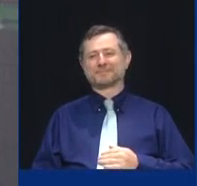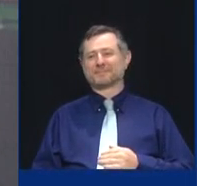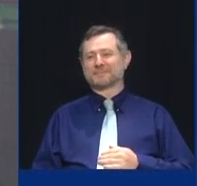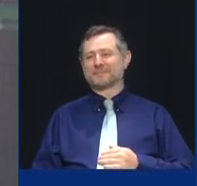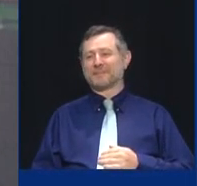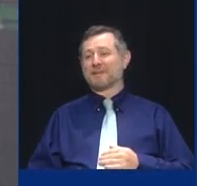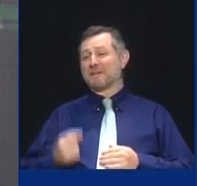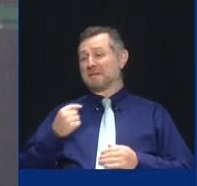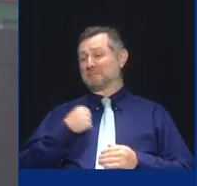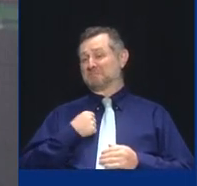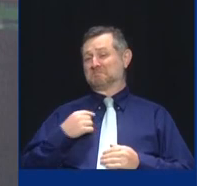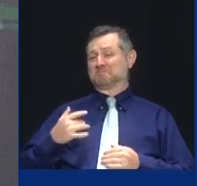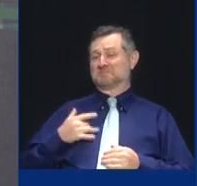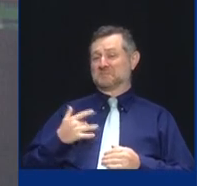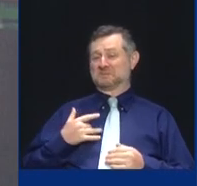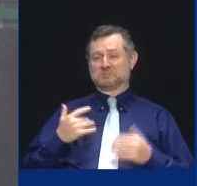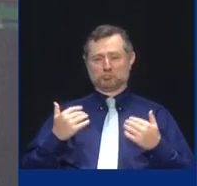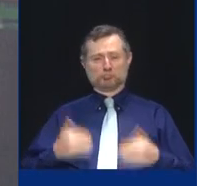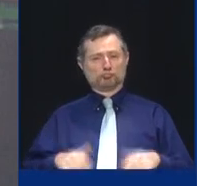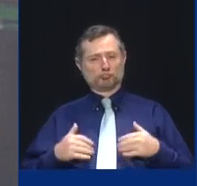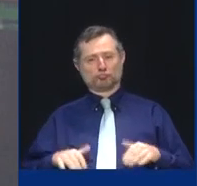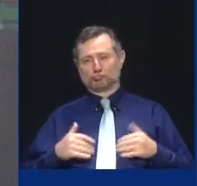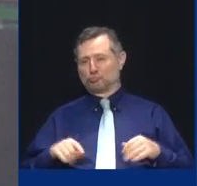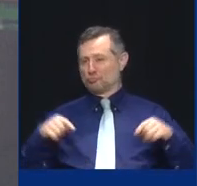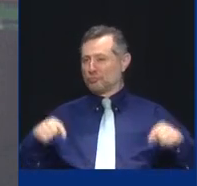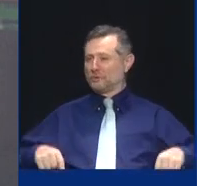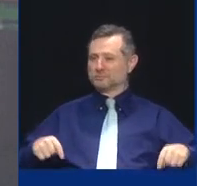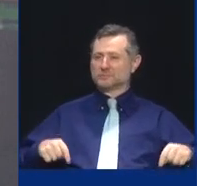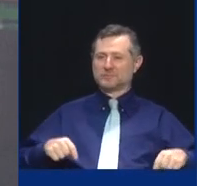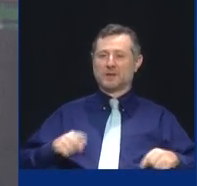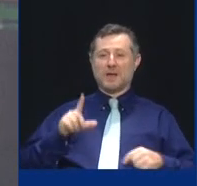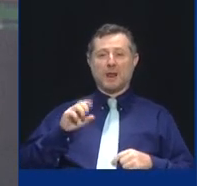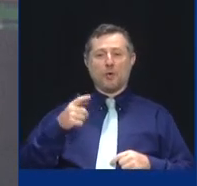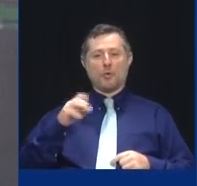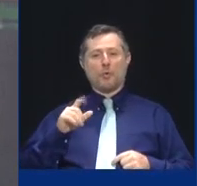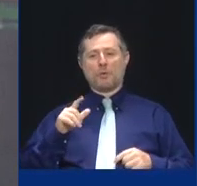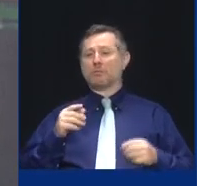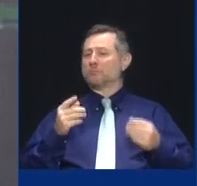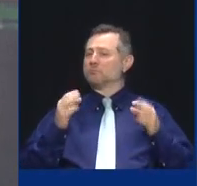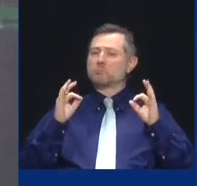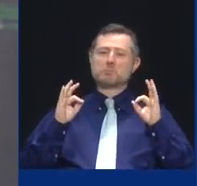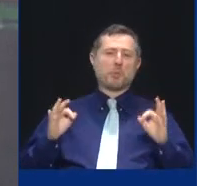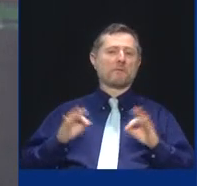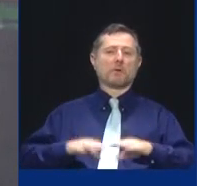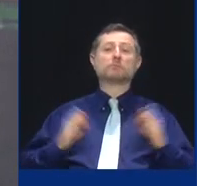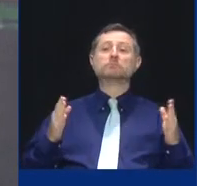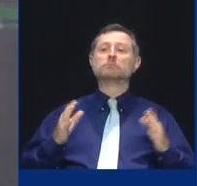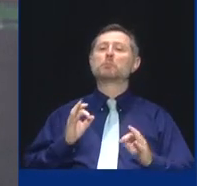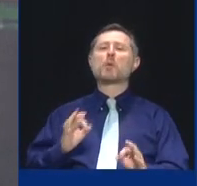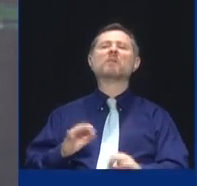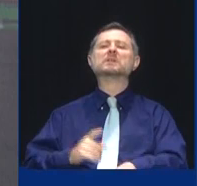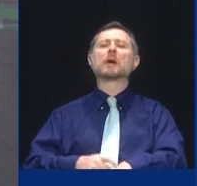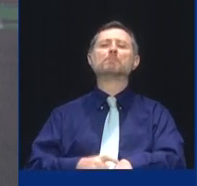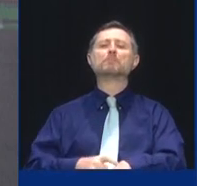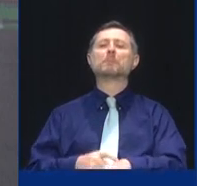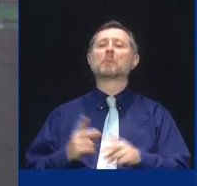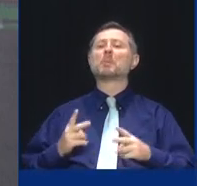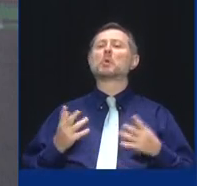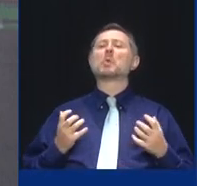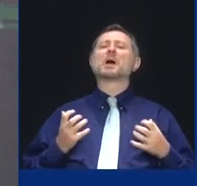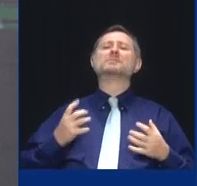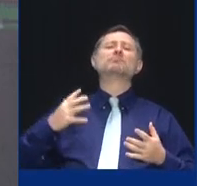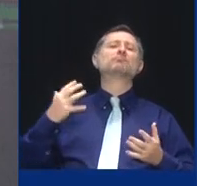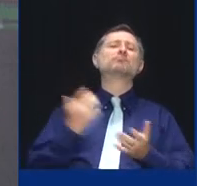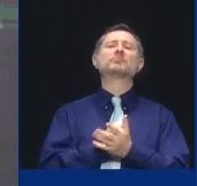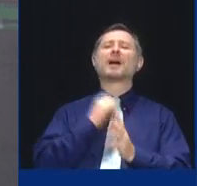many ways you couldn't have a better moment to open all this pent-up demand, all